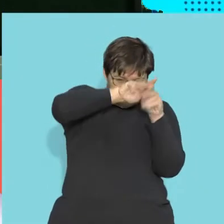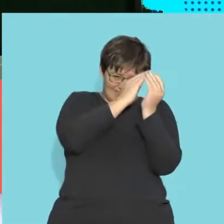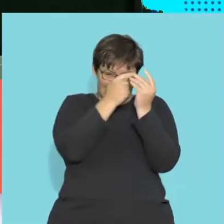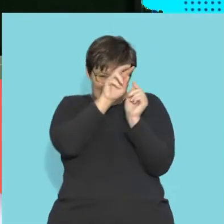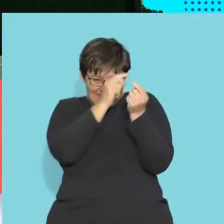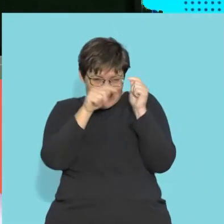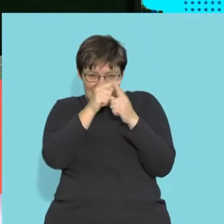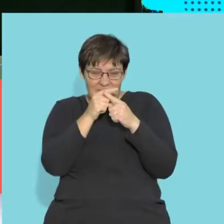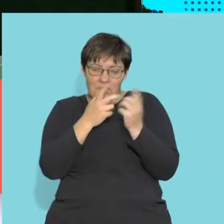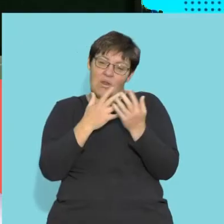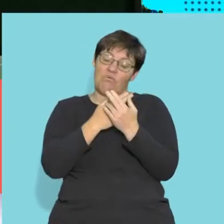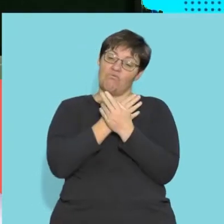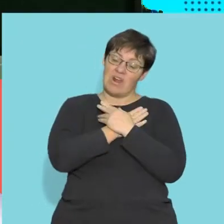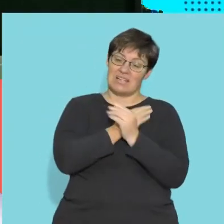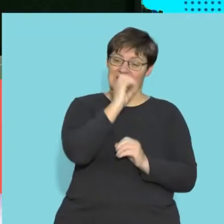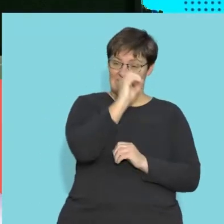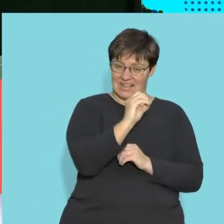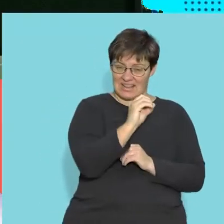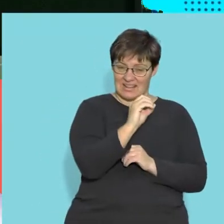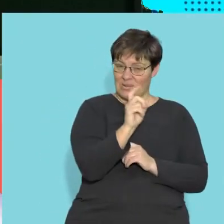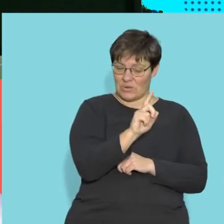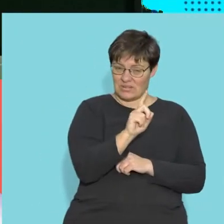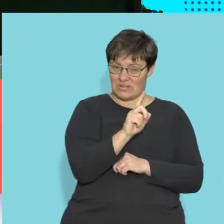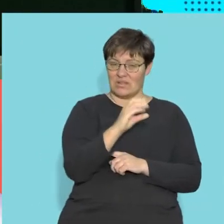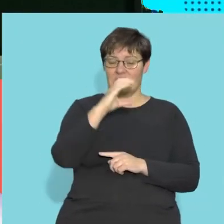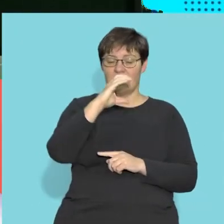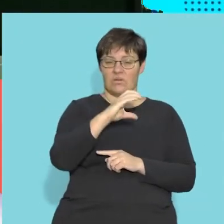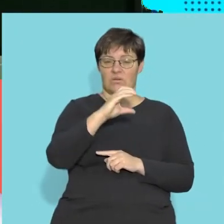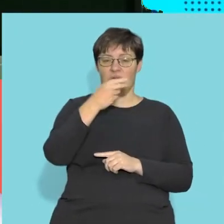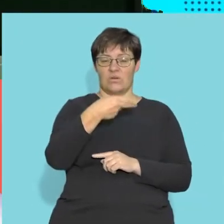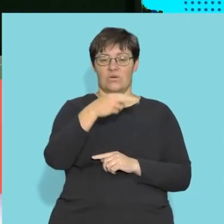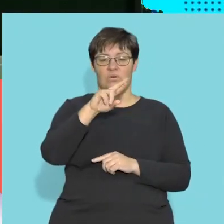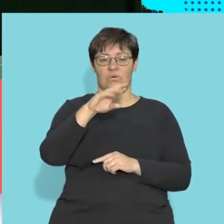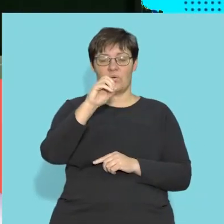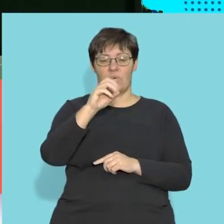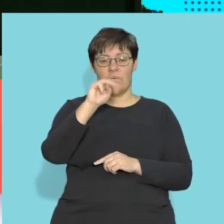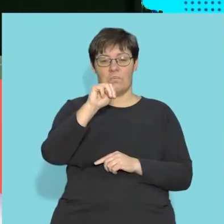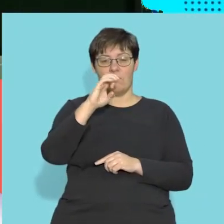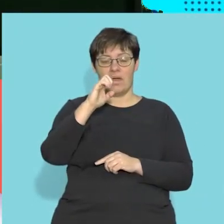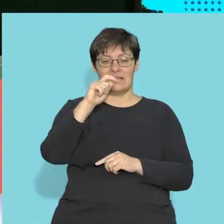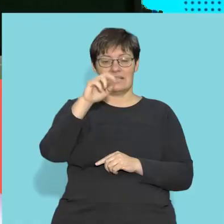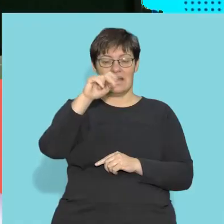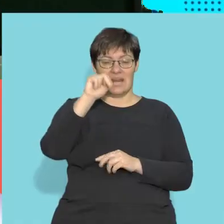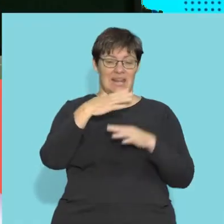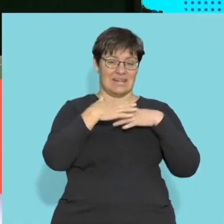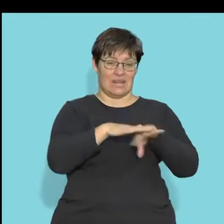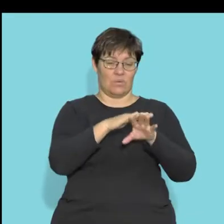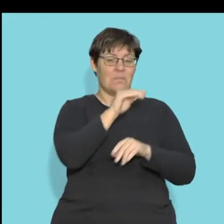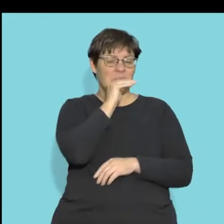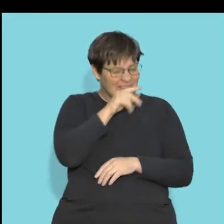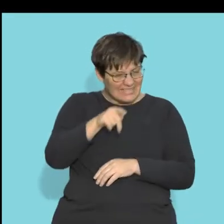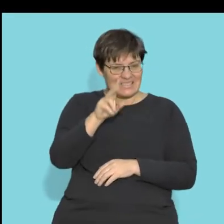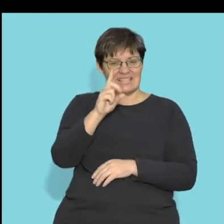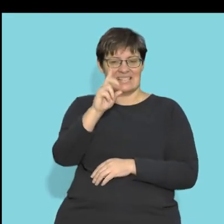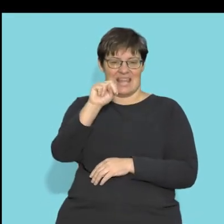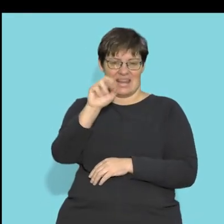is at rest, we call it the chromatin network. It's the DNA. Here, this chromatin